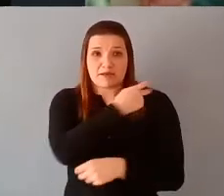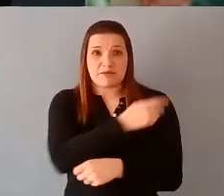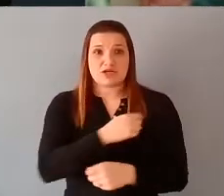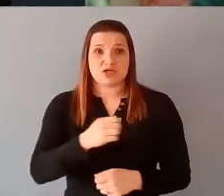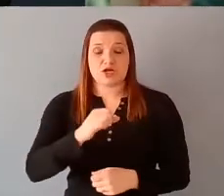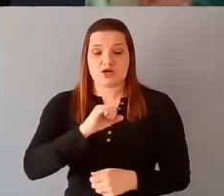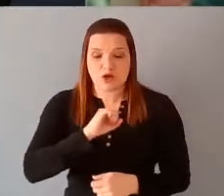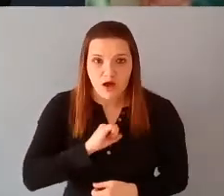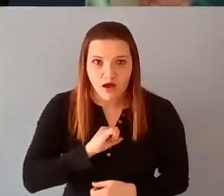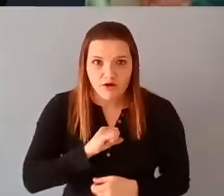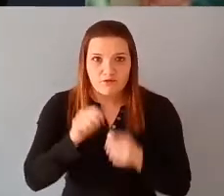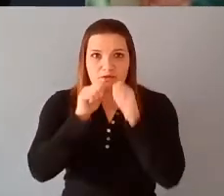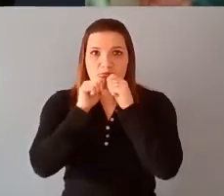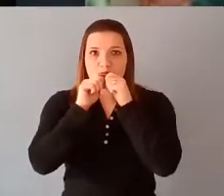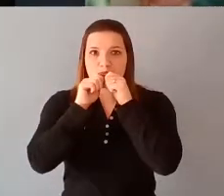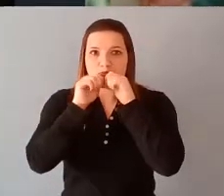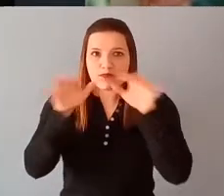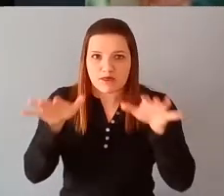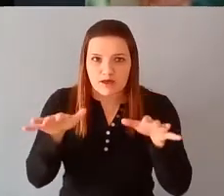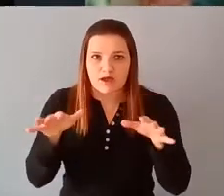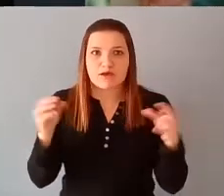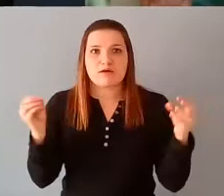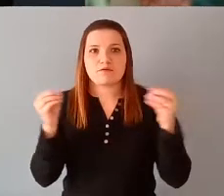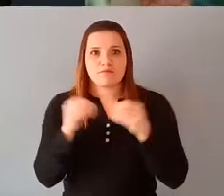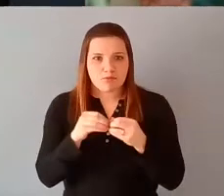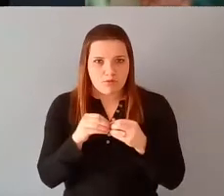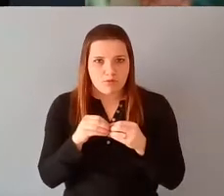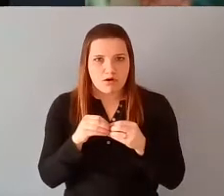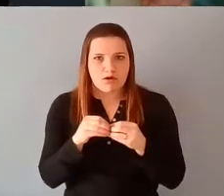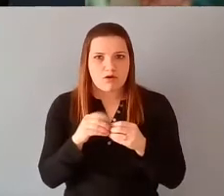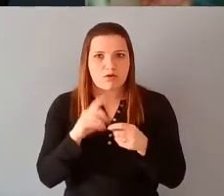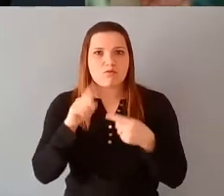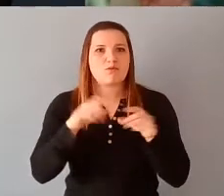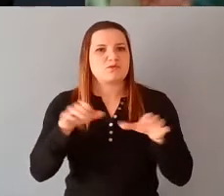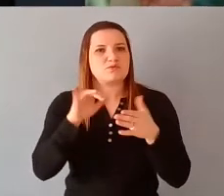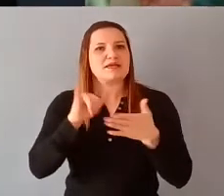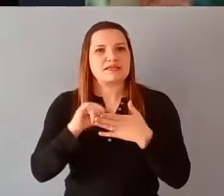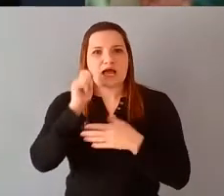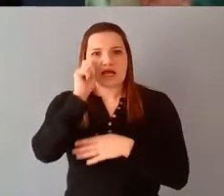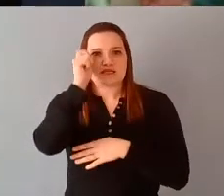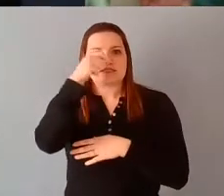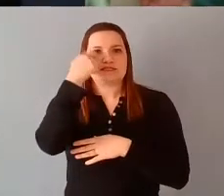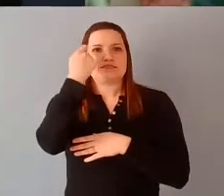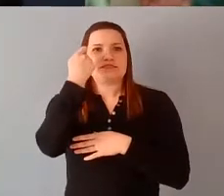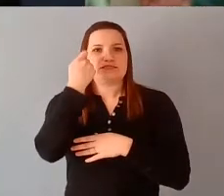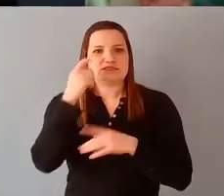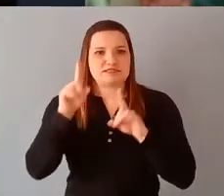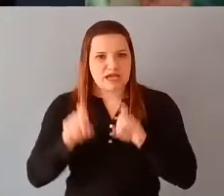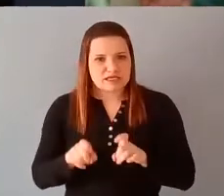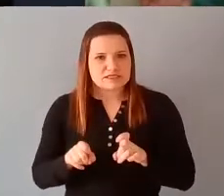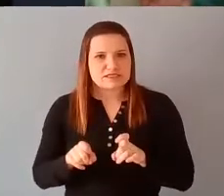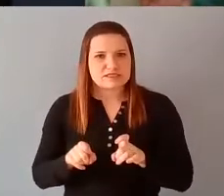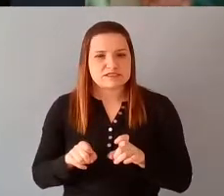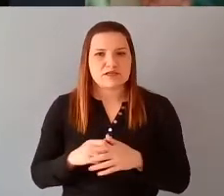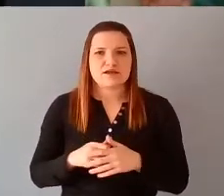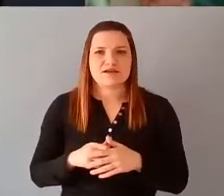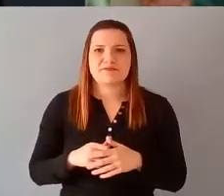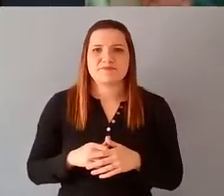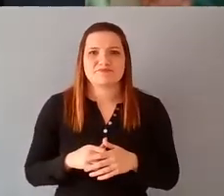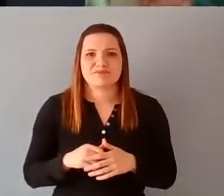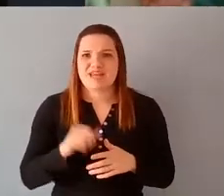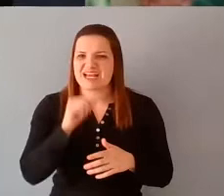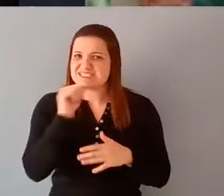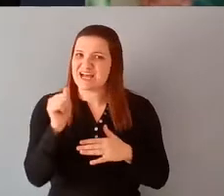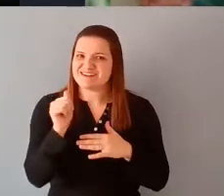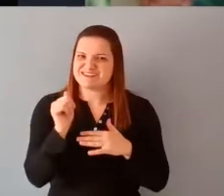droplets more forcefully when we're doing that nasal pharyngeal. And it's not